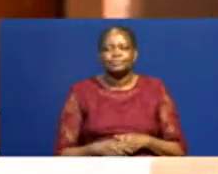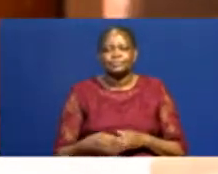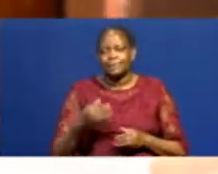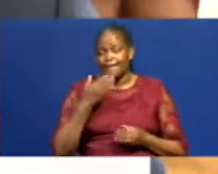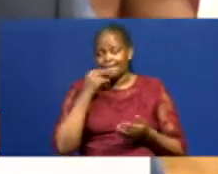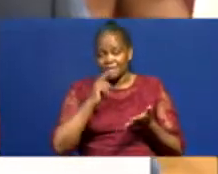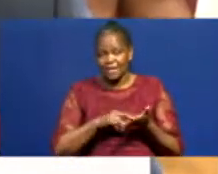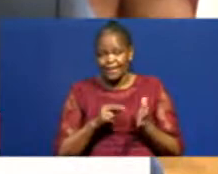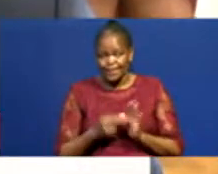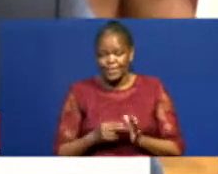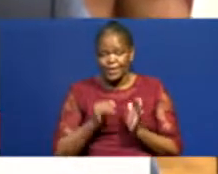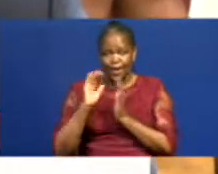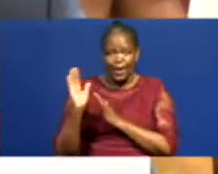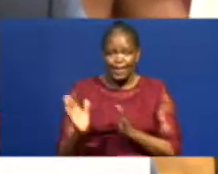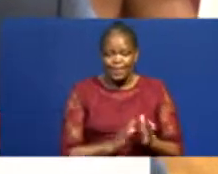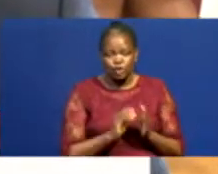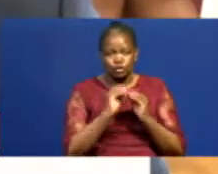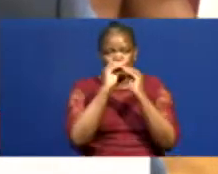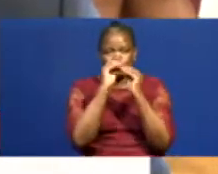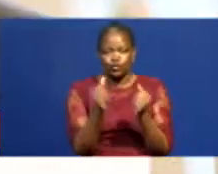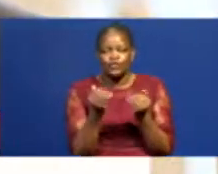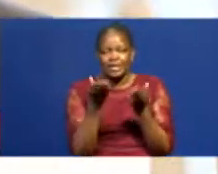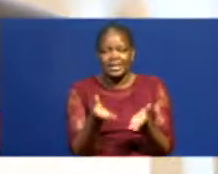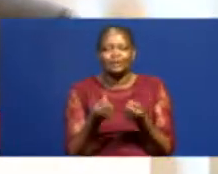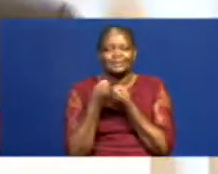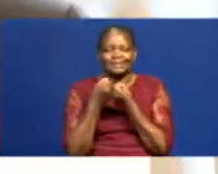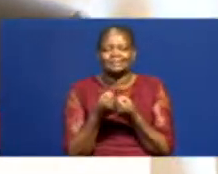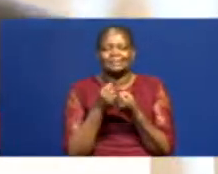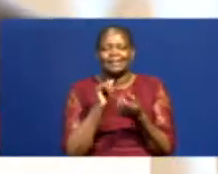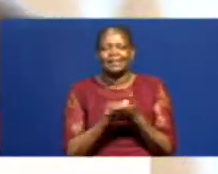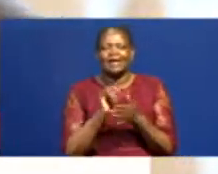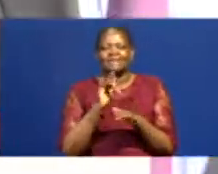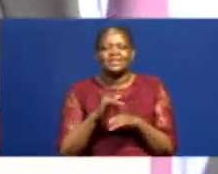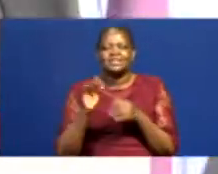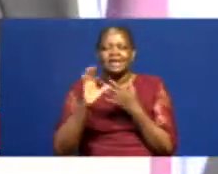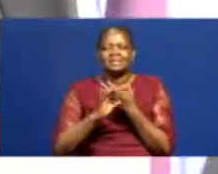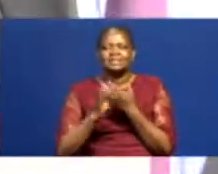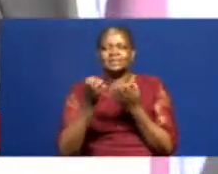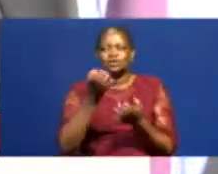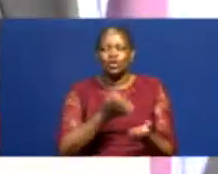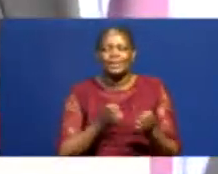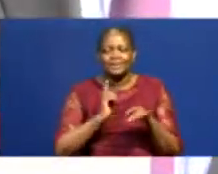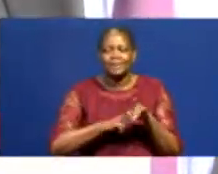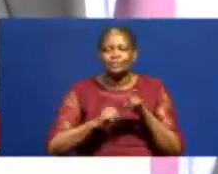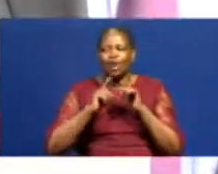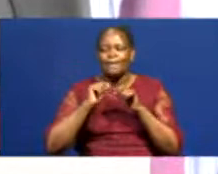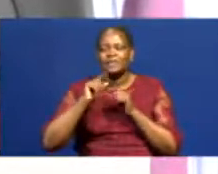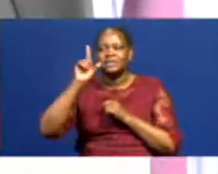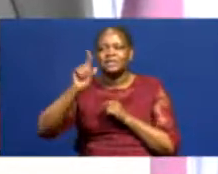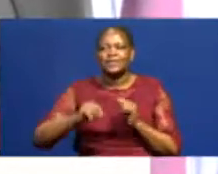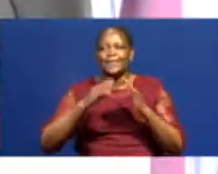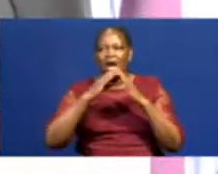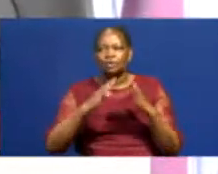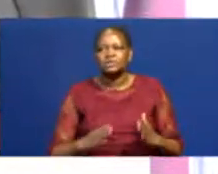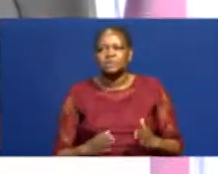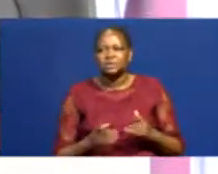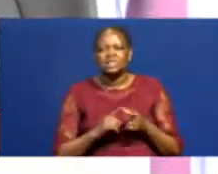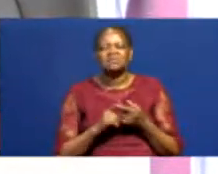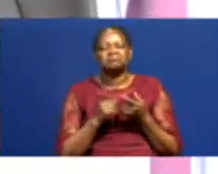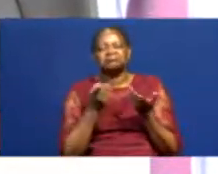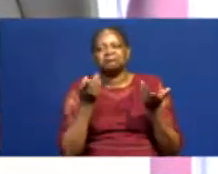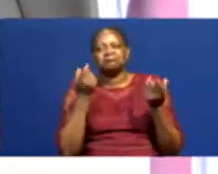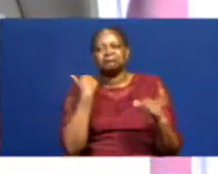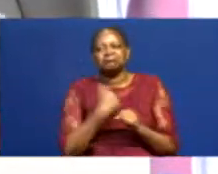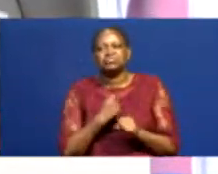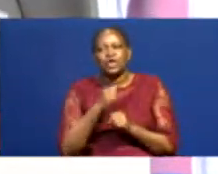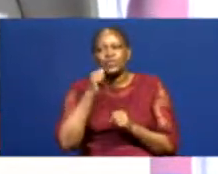projects are designed to address current challenges facing the country's economy. When you talk about the affordable housing, even if you do